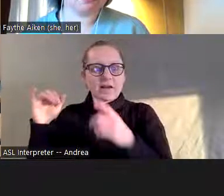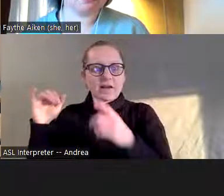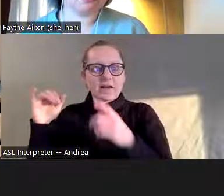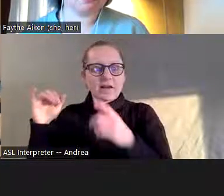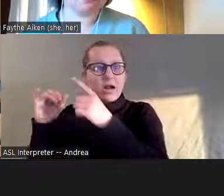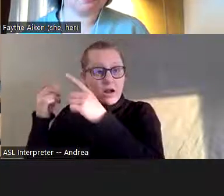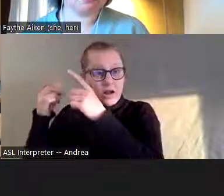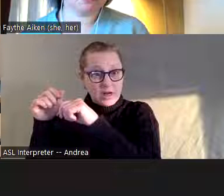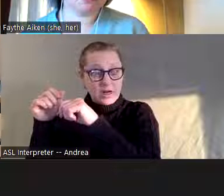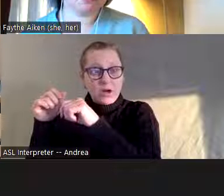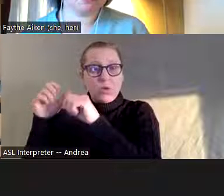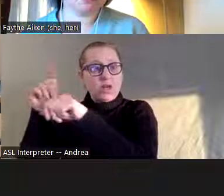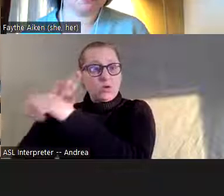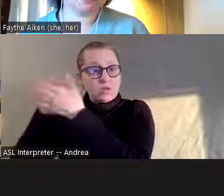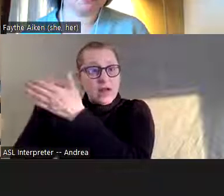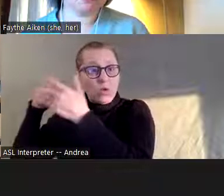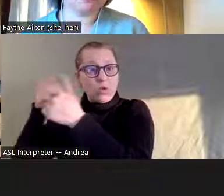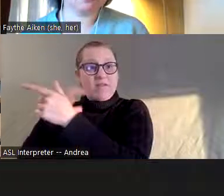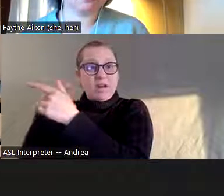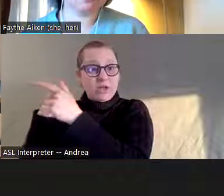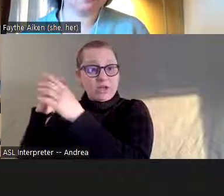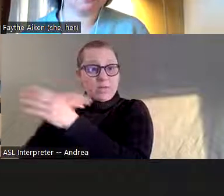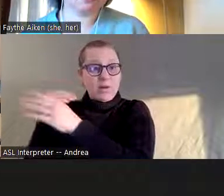a commission member who's coming back on leave